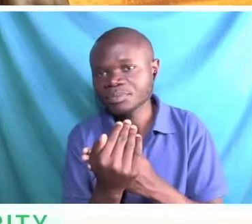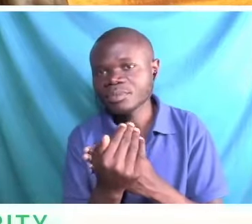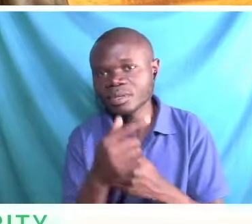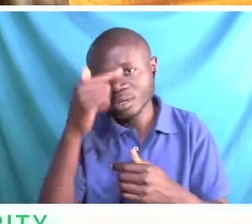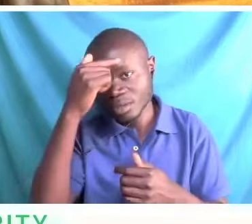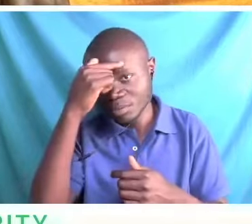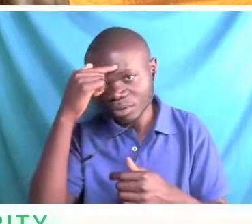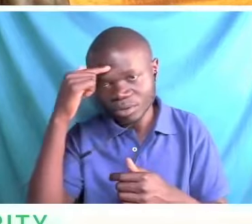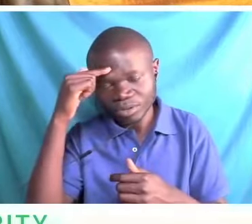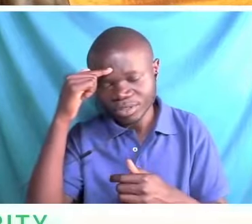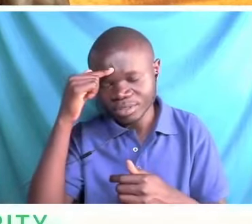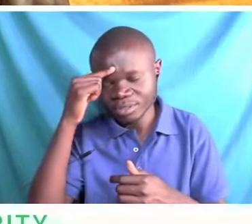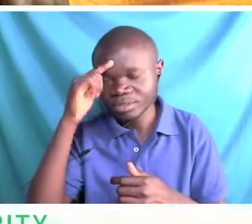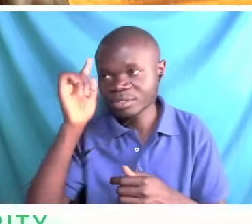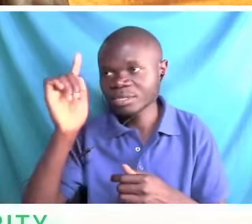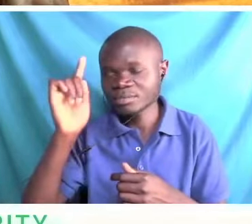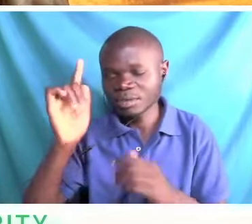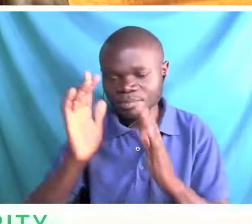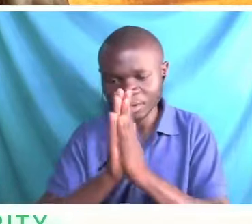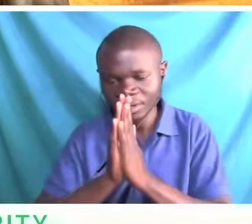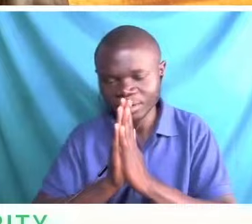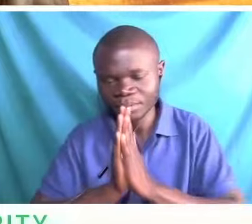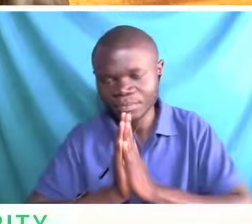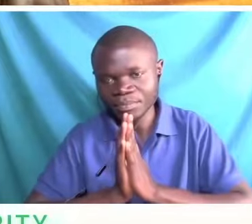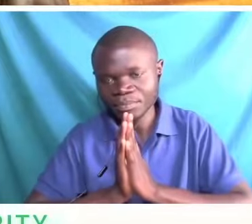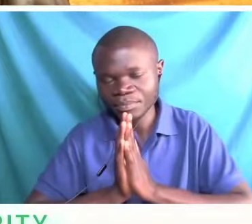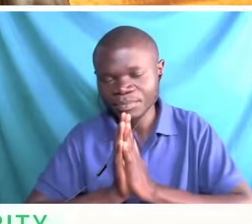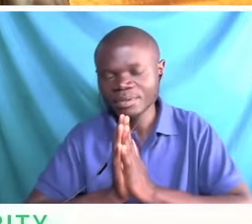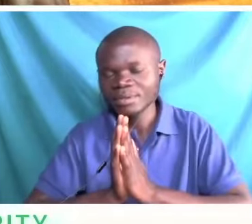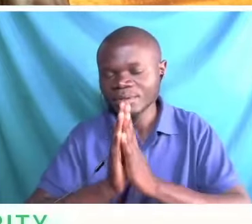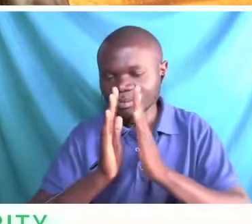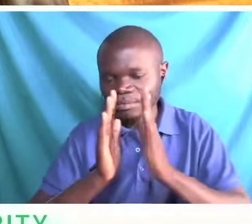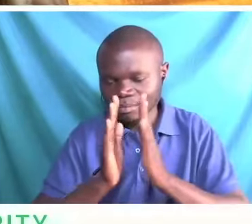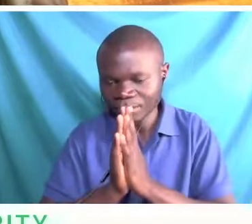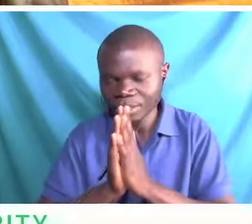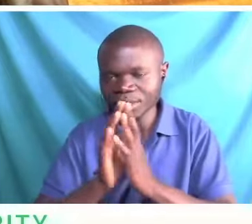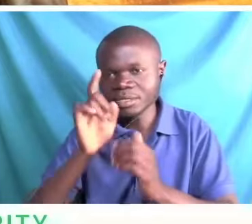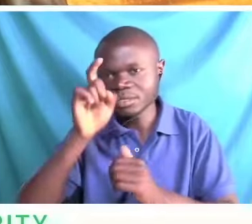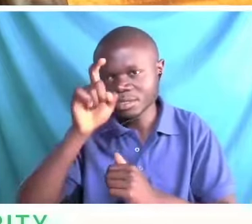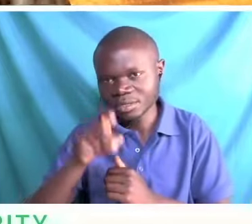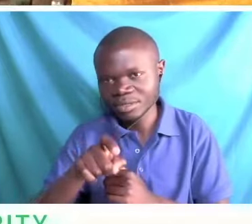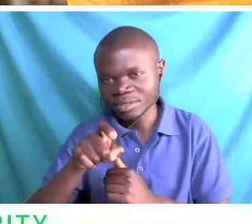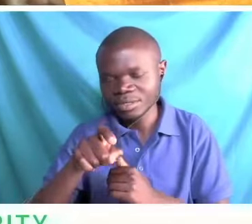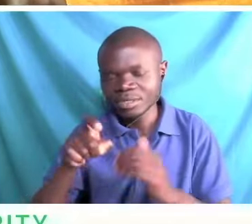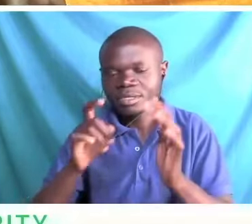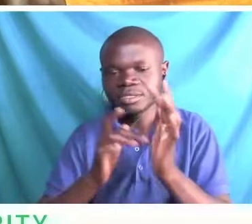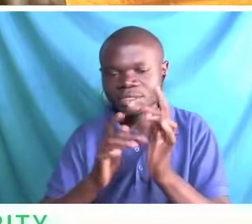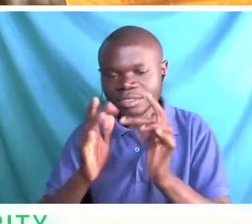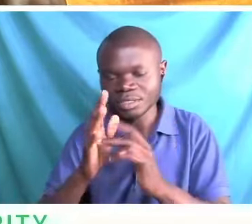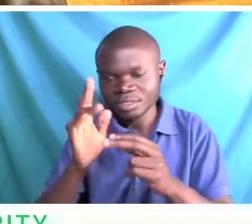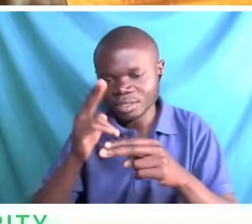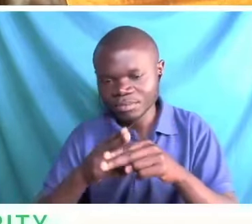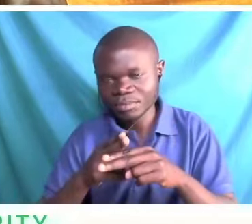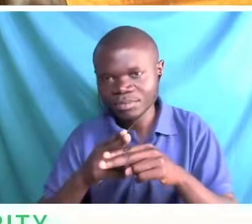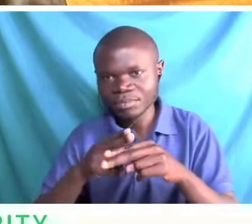because that is my prayer and that is my need. In Jesus' precious name,